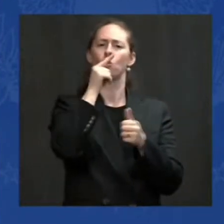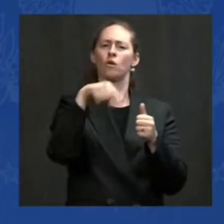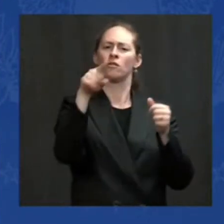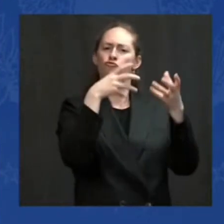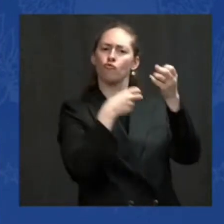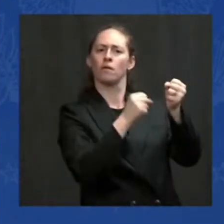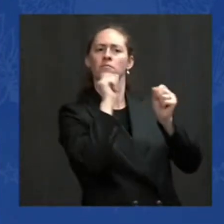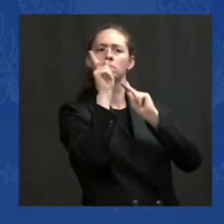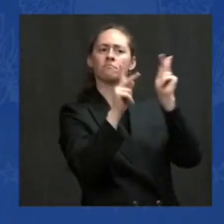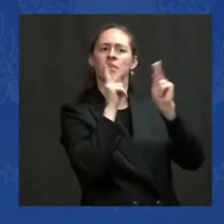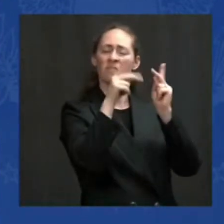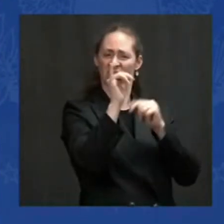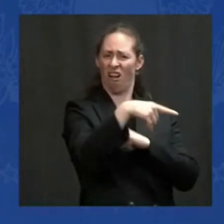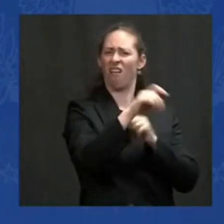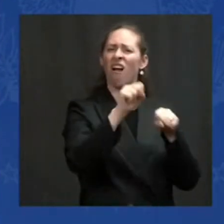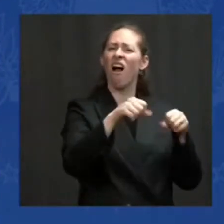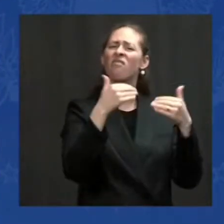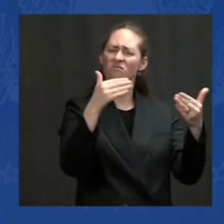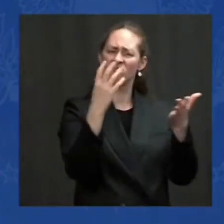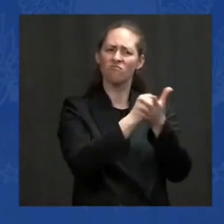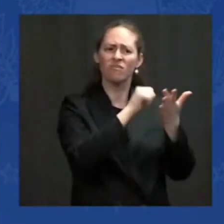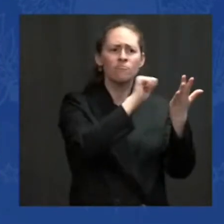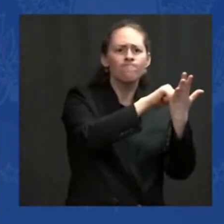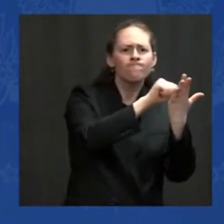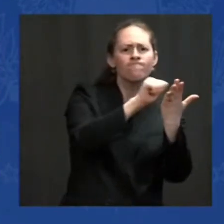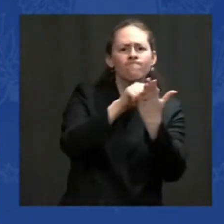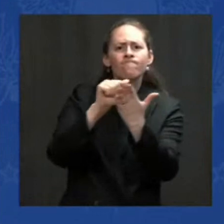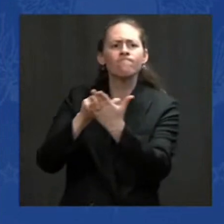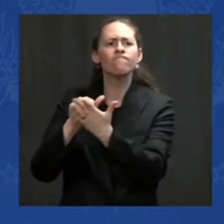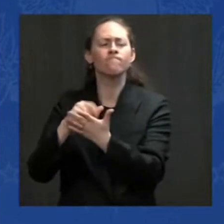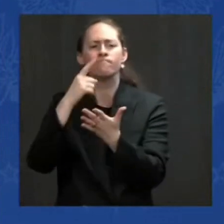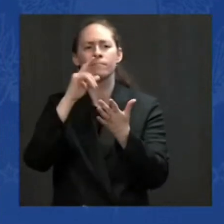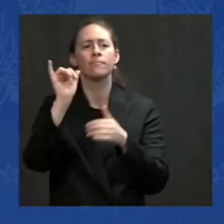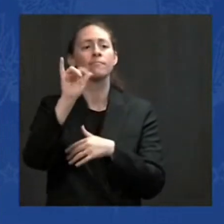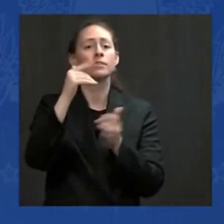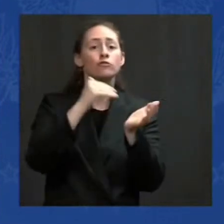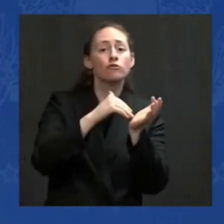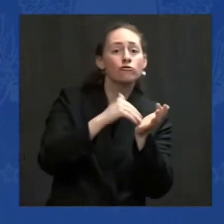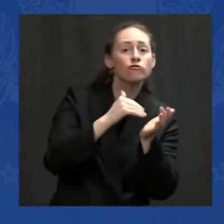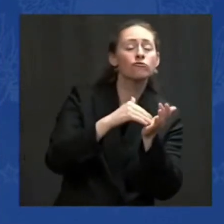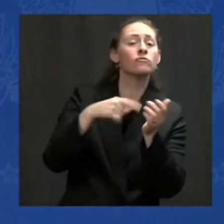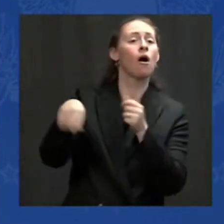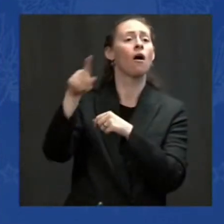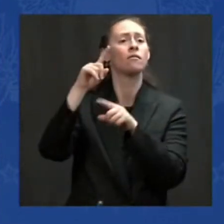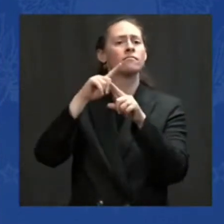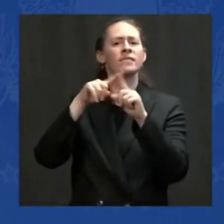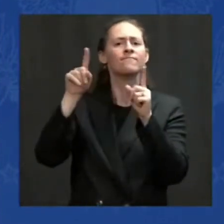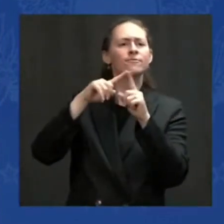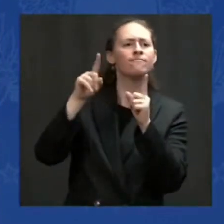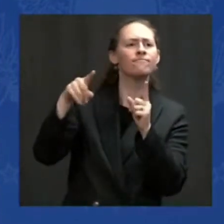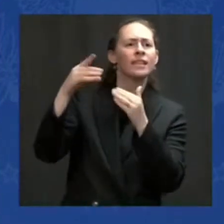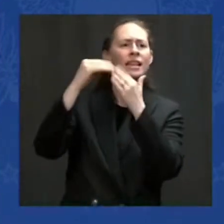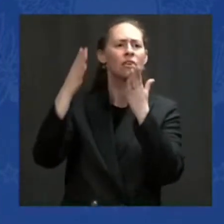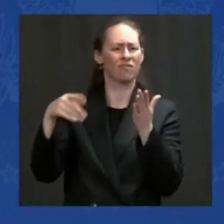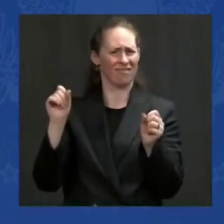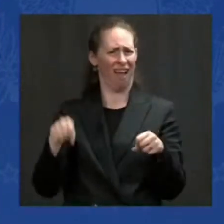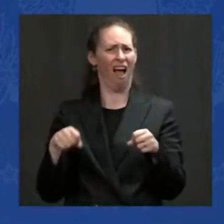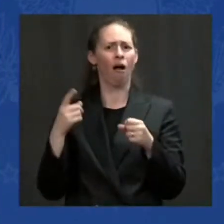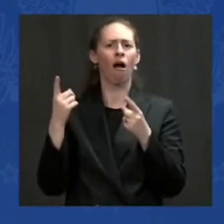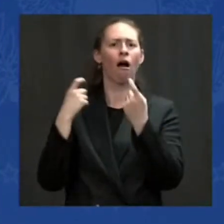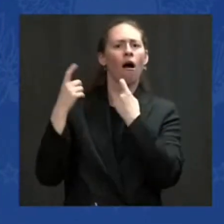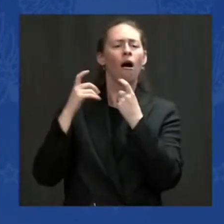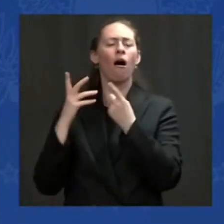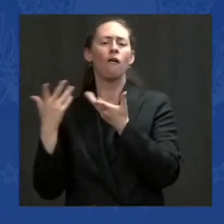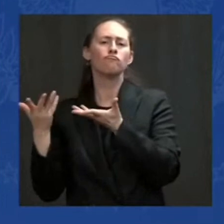door. These very doctors, faith leaders, and community leaders that people look to for this type of advice. And as we talked about earlier, we've